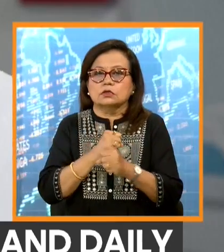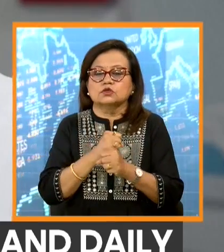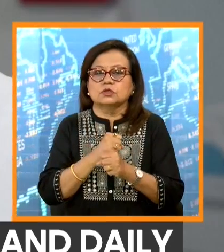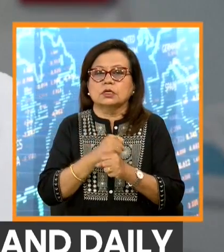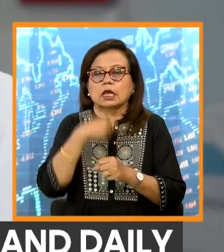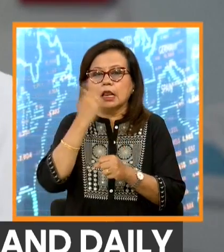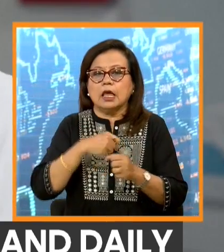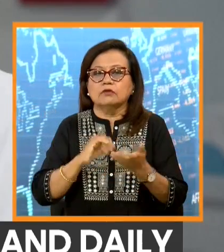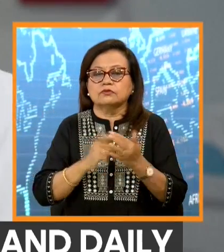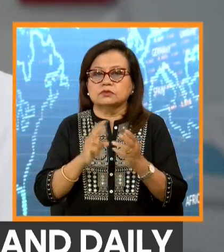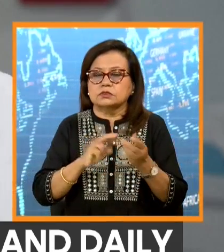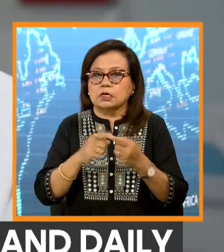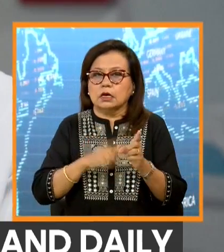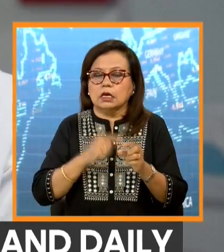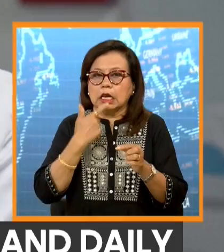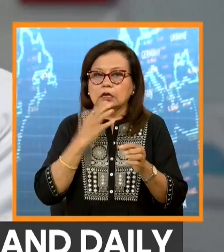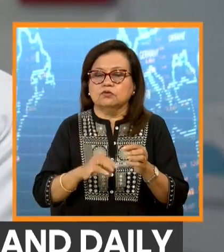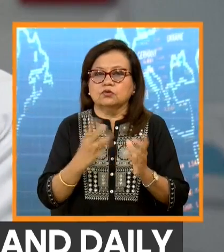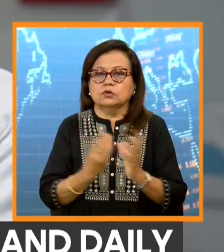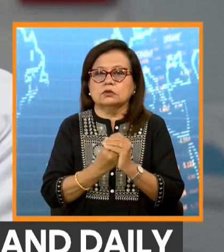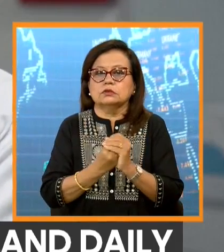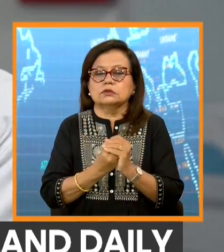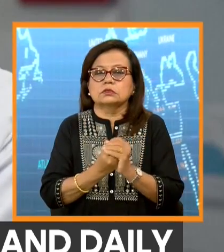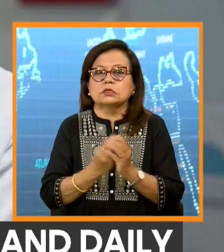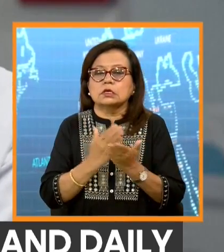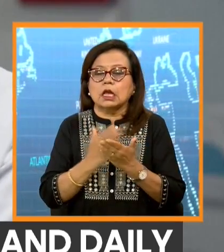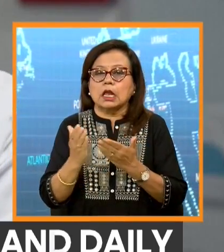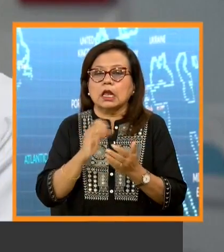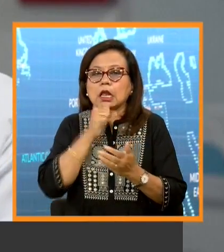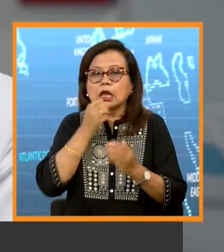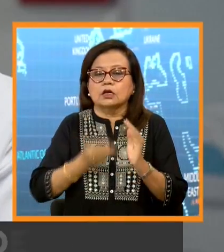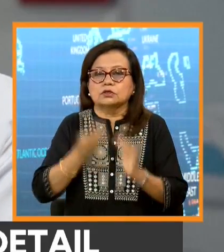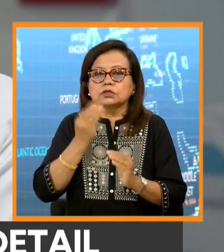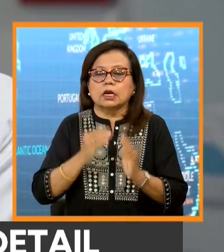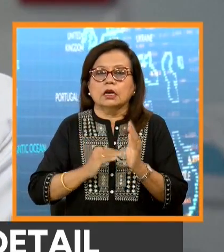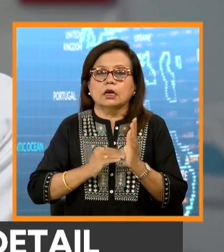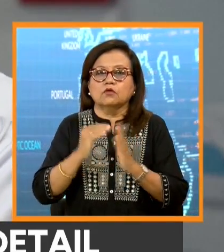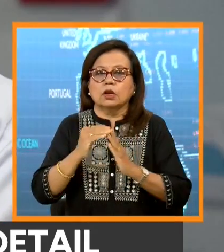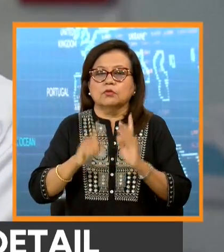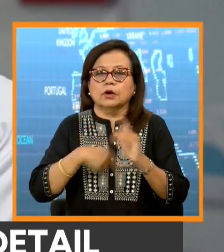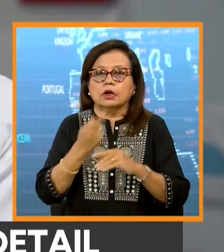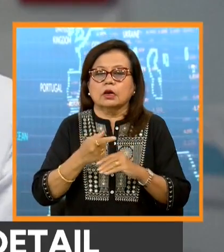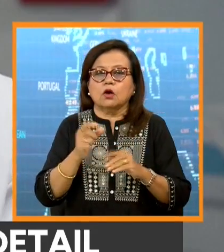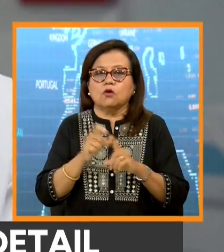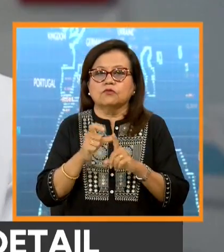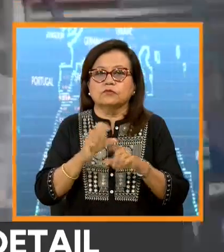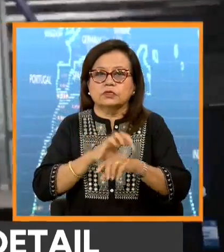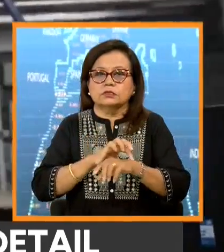lifestyle factors that influence accelerated aging and the development of